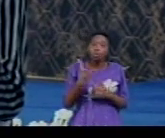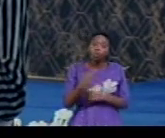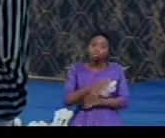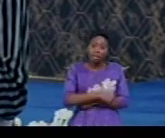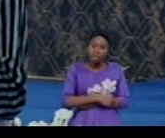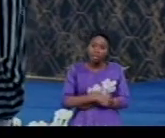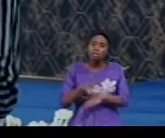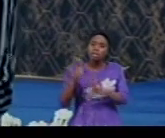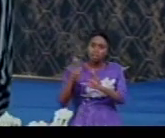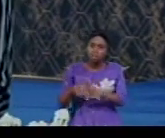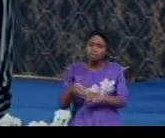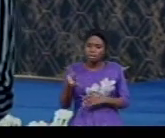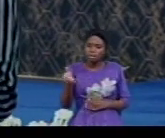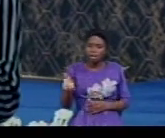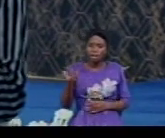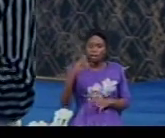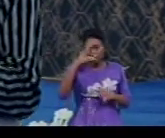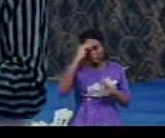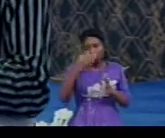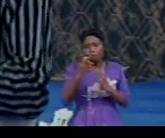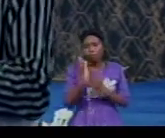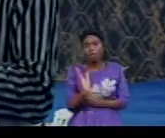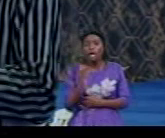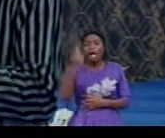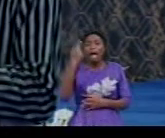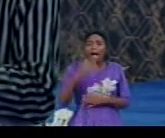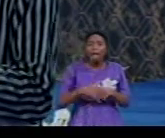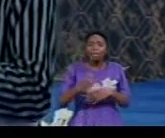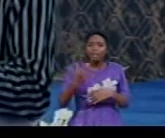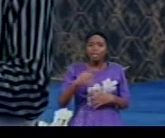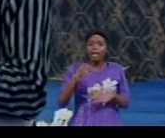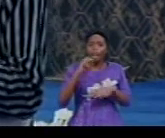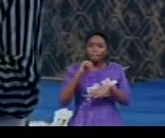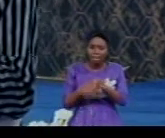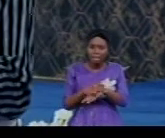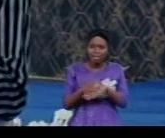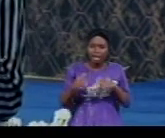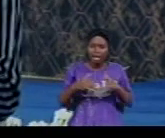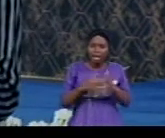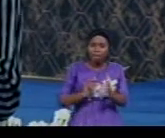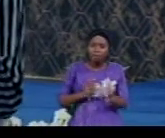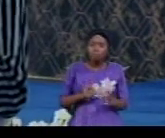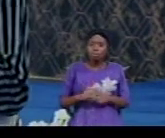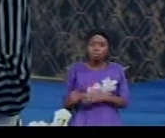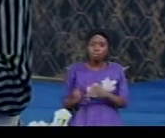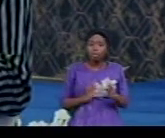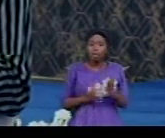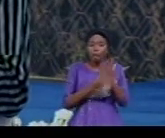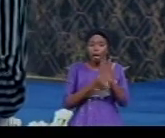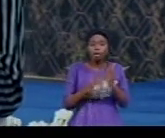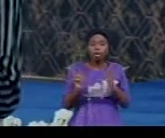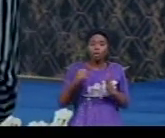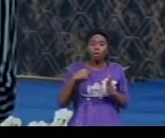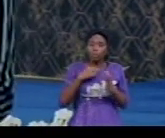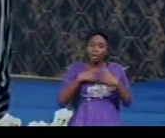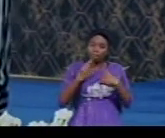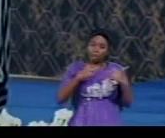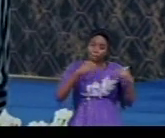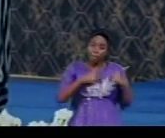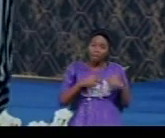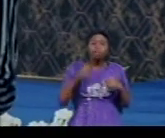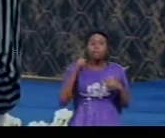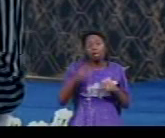down at the man of God after the message, led us to put our hands where we had the pain, and which I did. Though I've been doing that before,